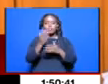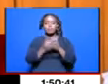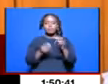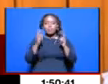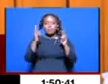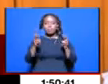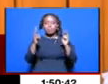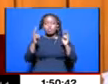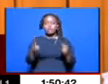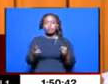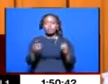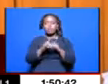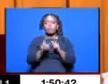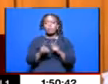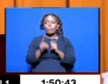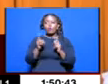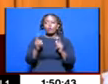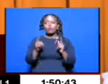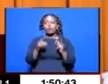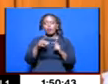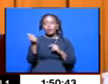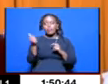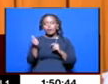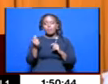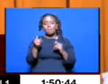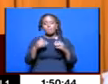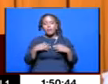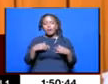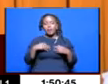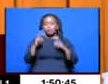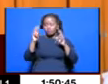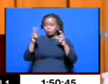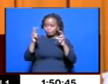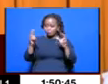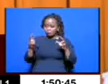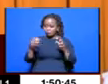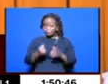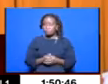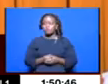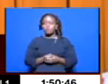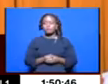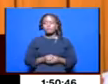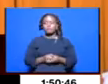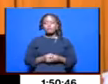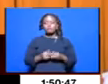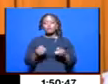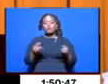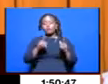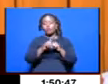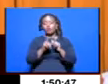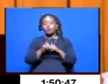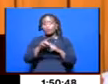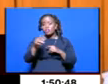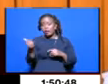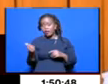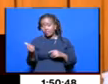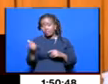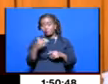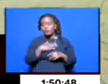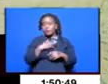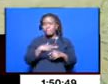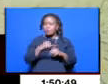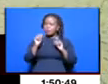and also the dispositions on each issue, while in others I may give some